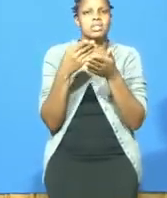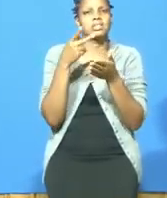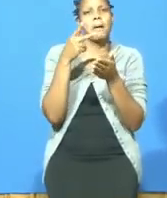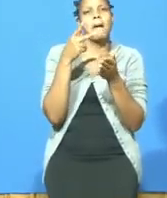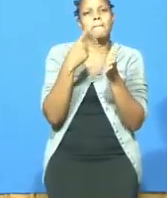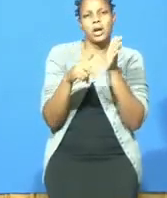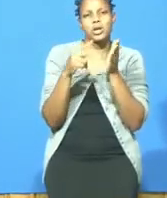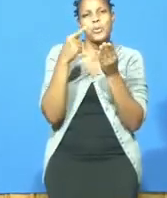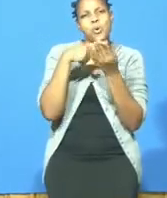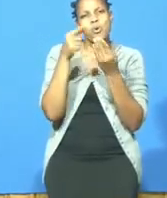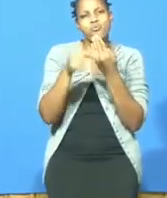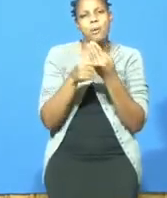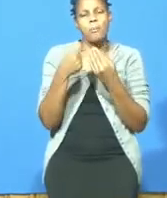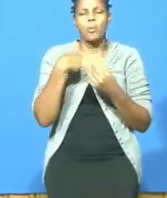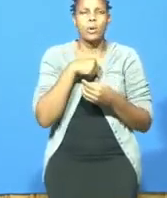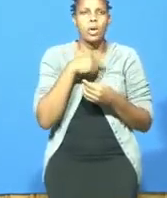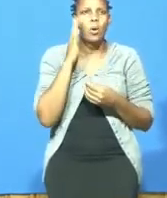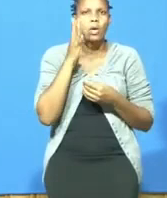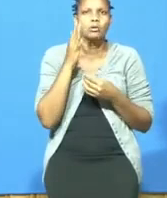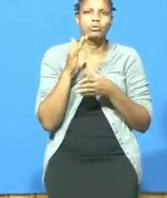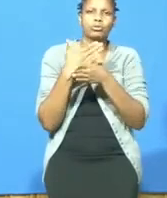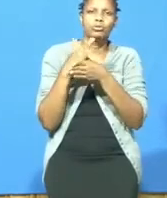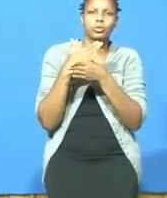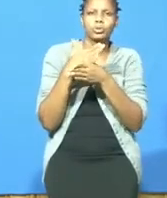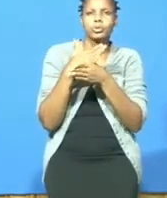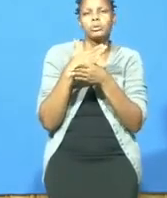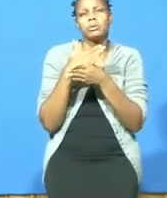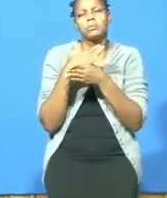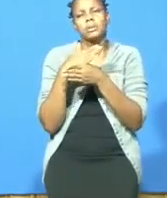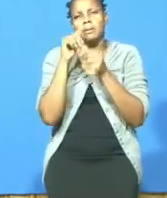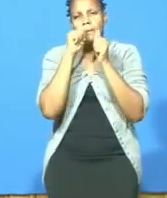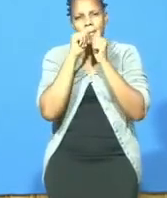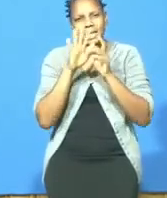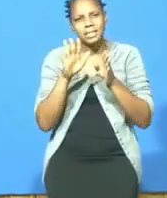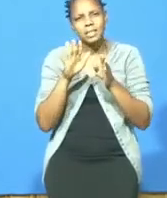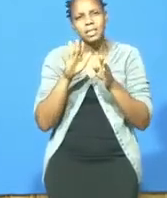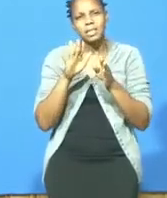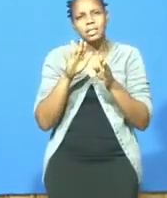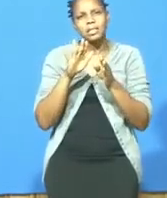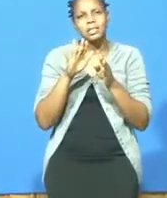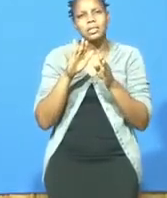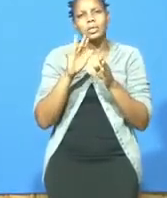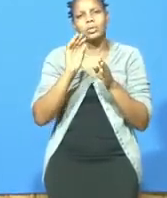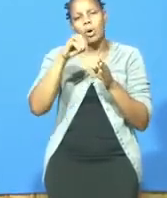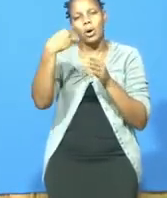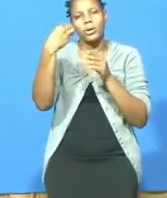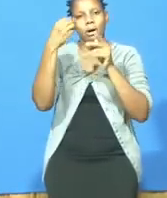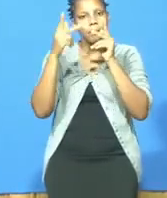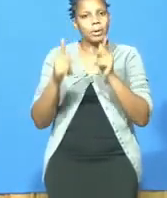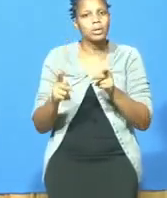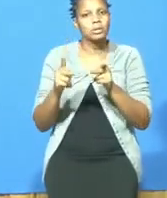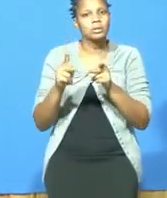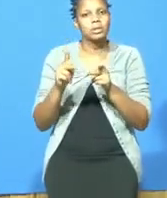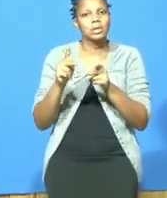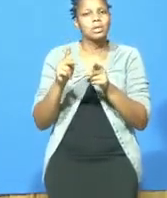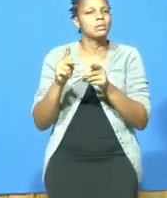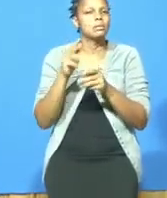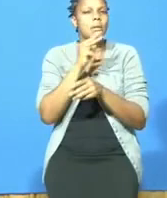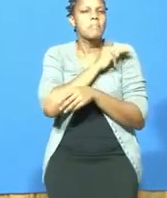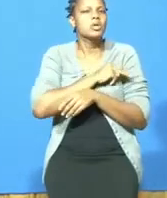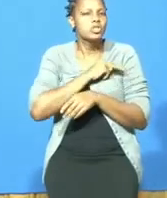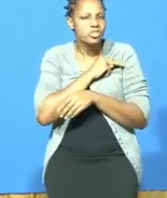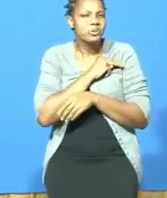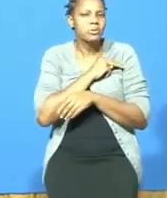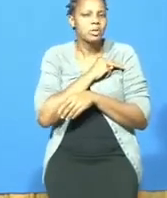program where we will share in being a blessing to somebody else, a blessing to the work. And so you